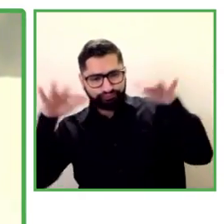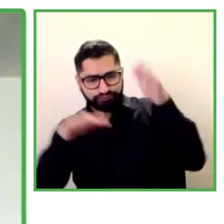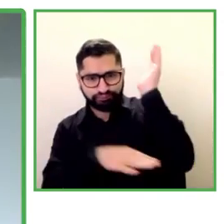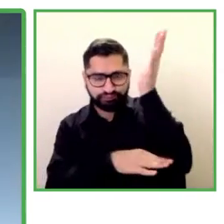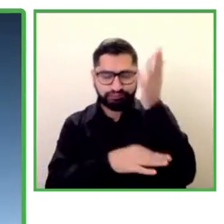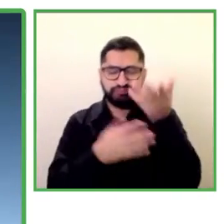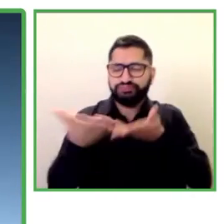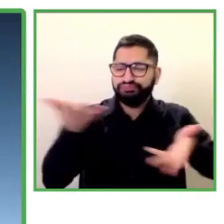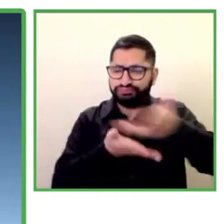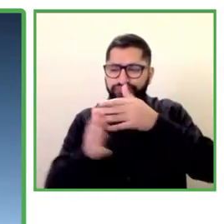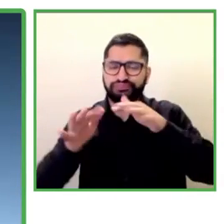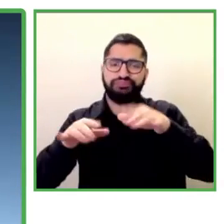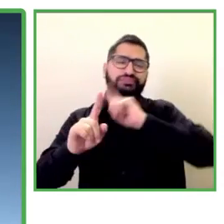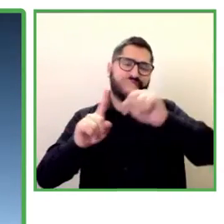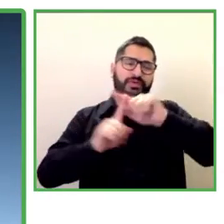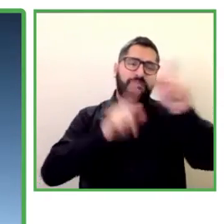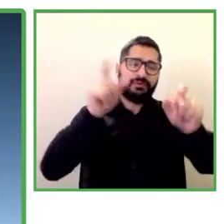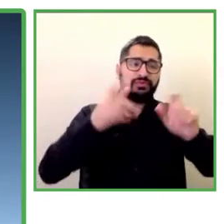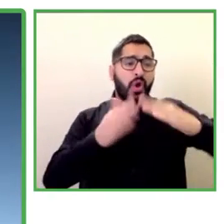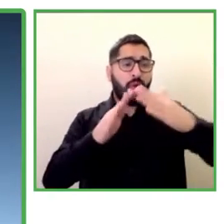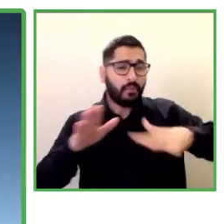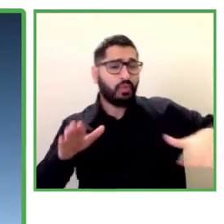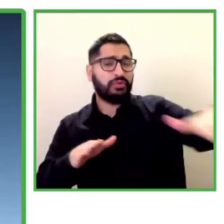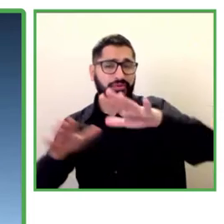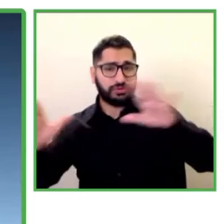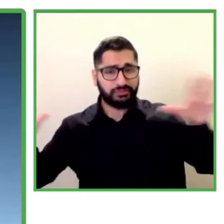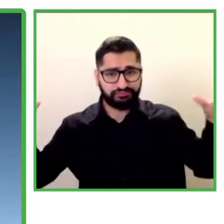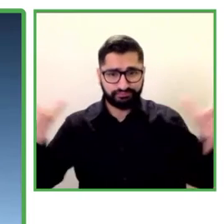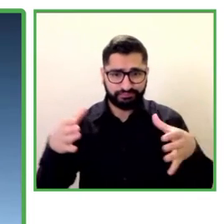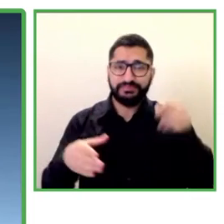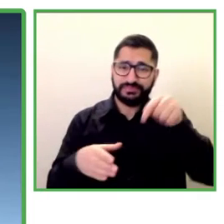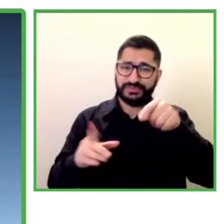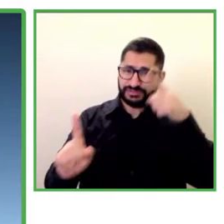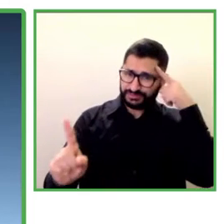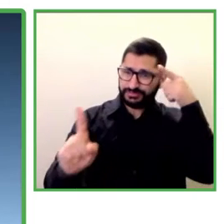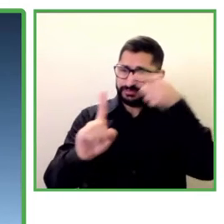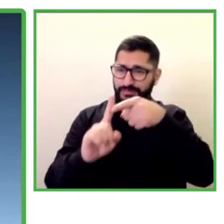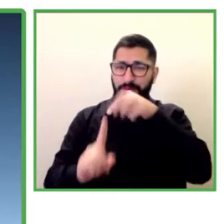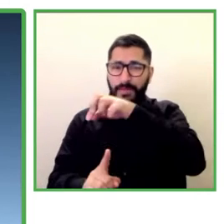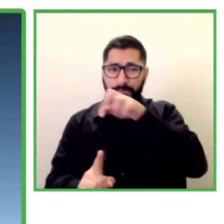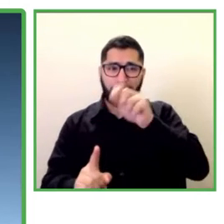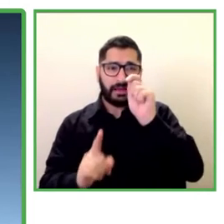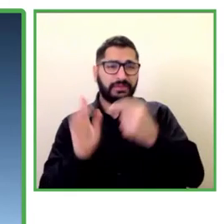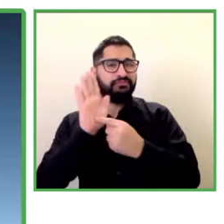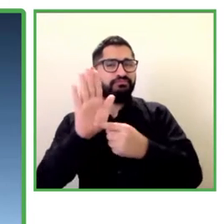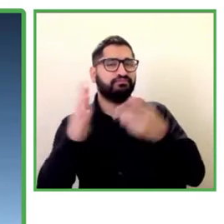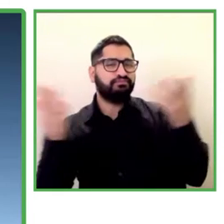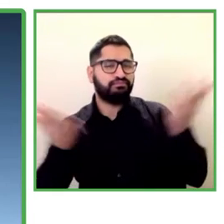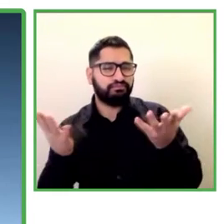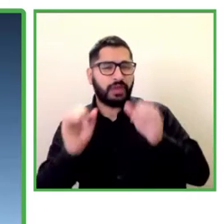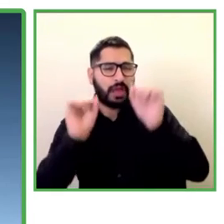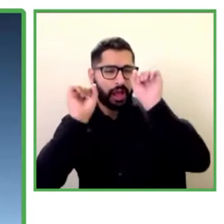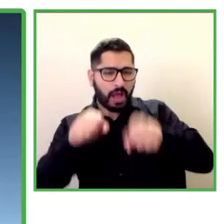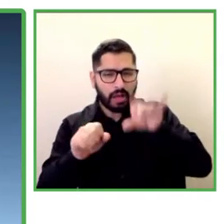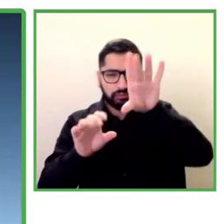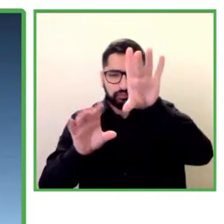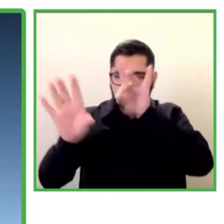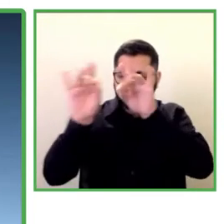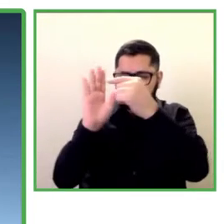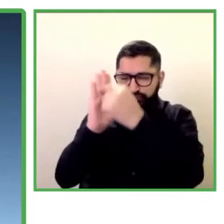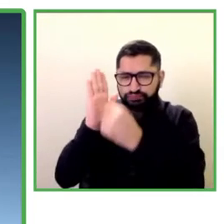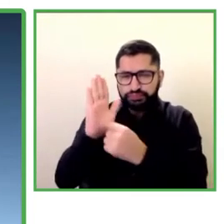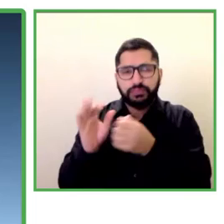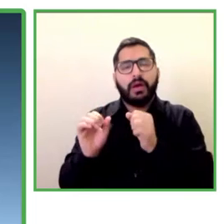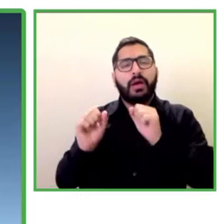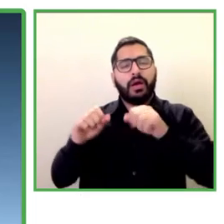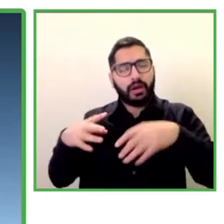Inclusivas and the entire community. Basically, in this presentation, we've chosen some of the sites that have been a part